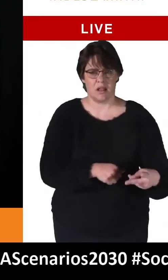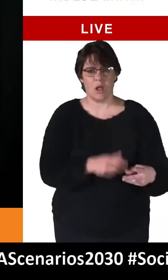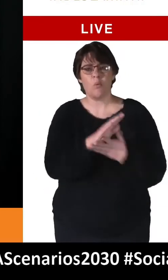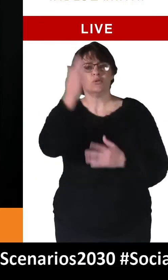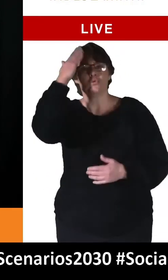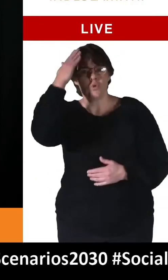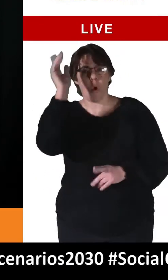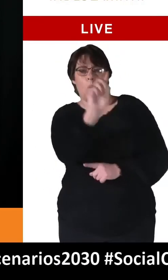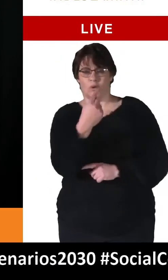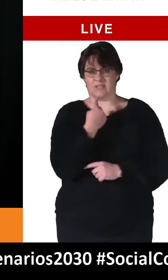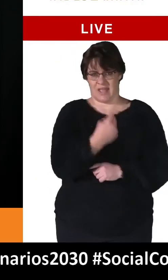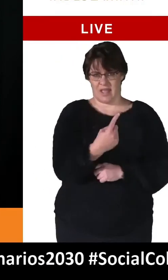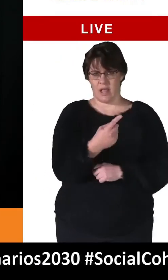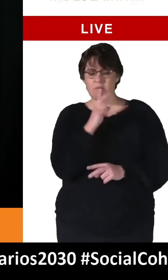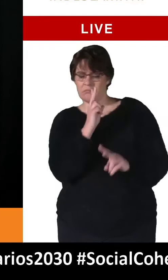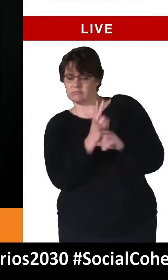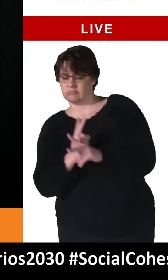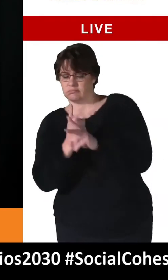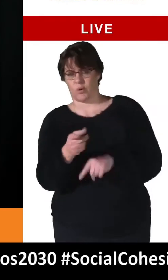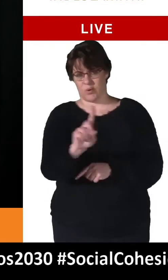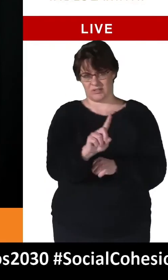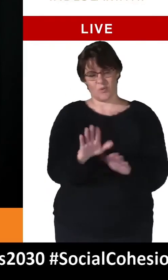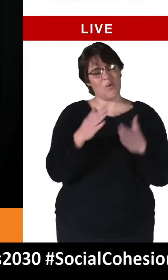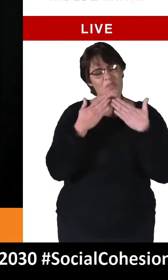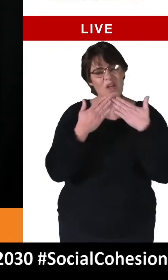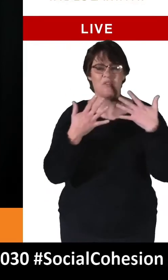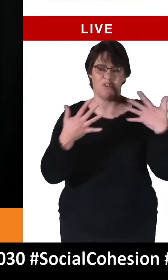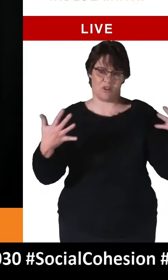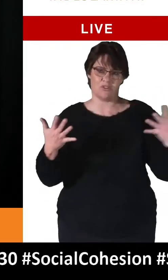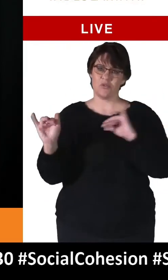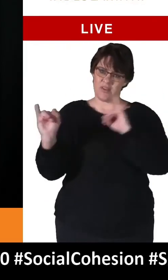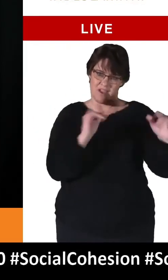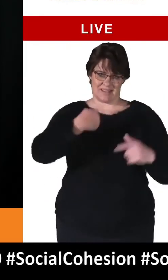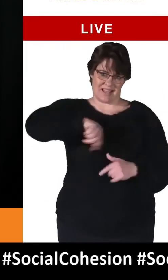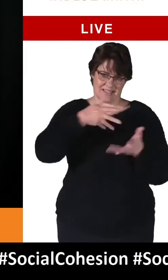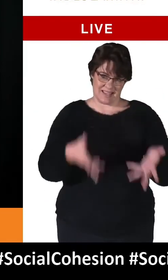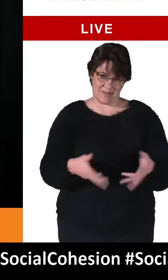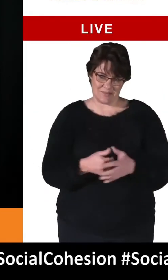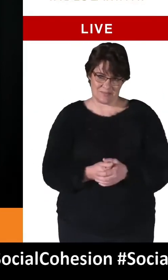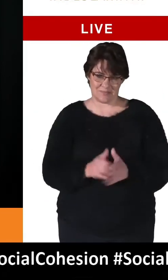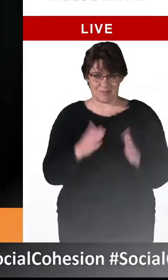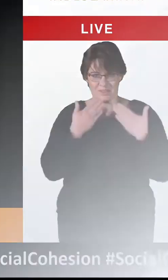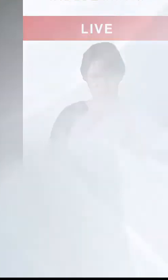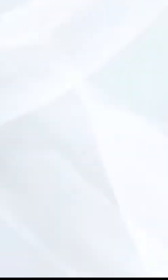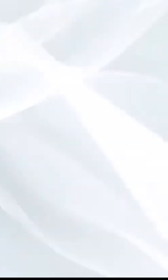what to say and what to look after. So I thank you very much, sir, for inviting us here. Thank you.